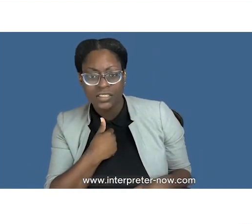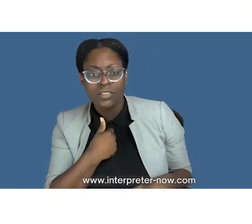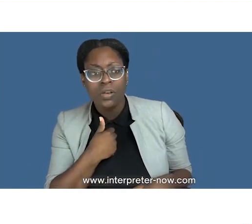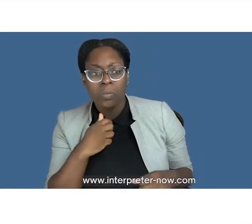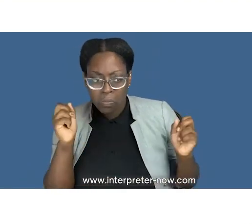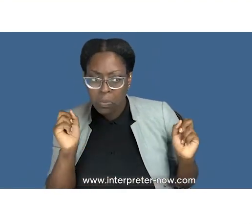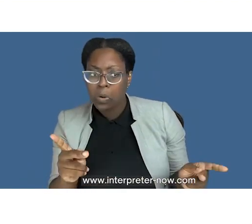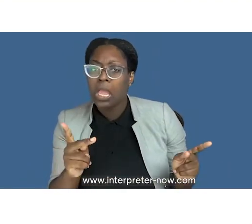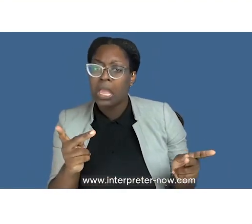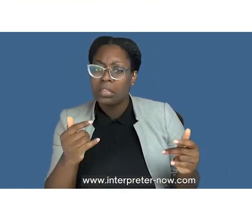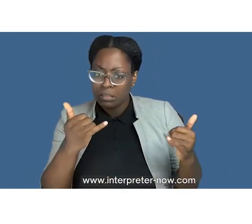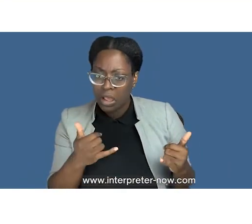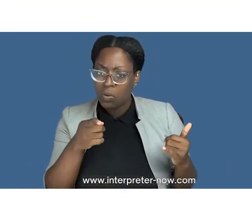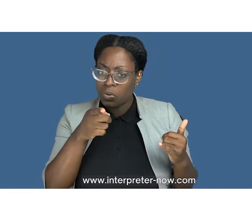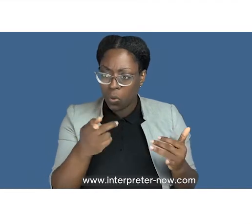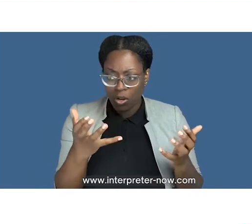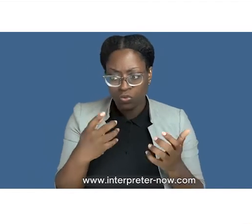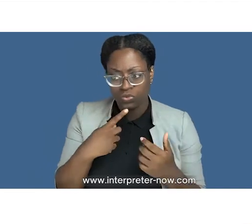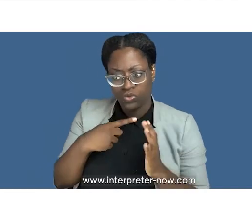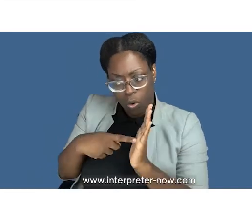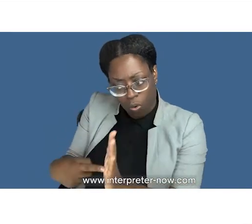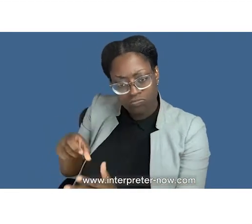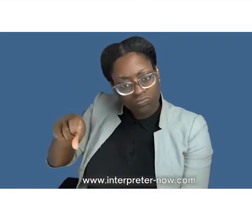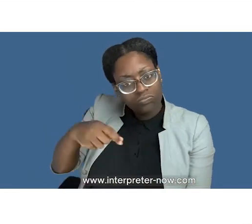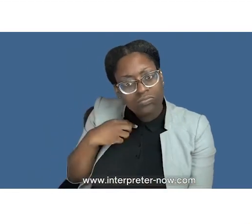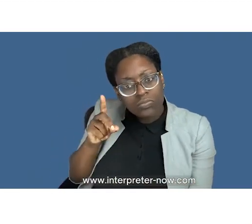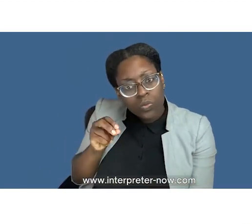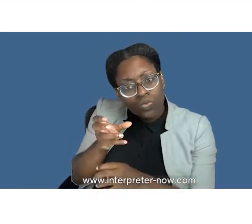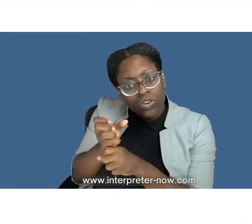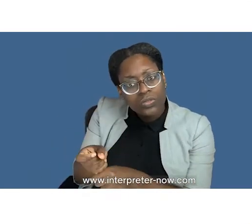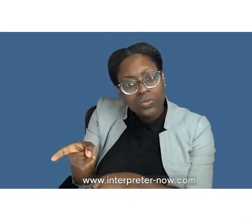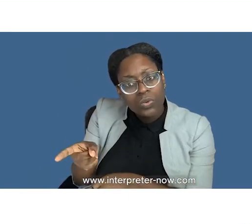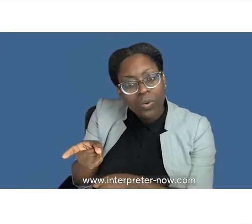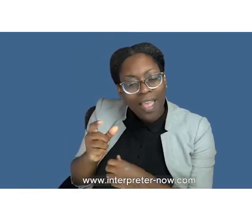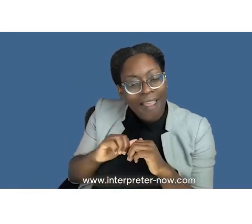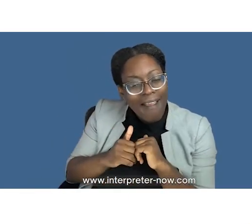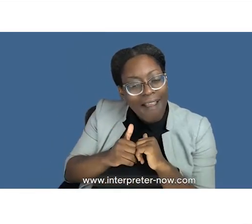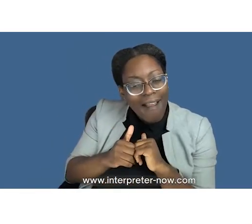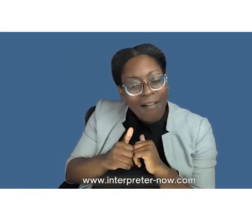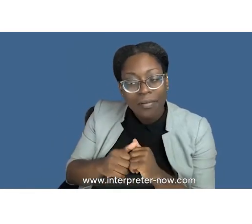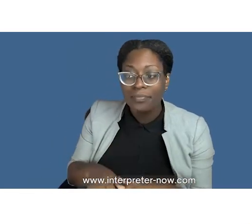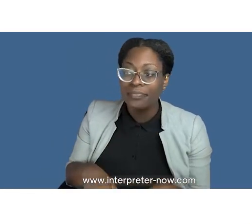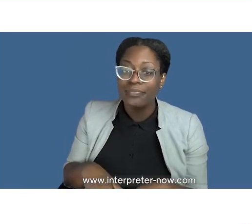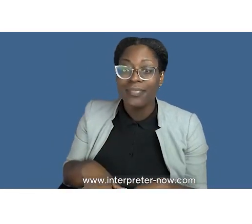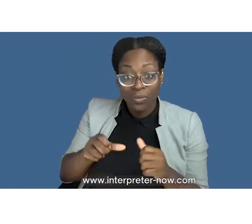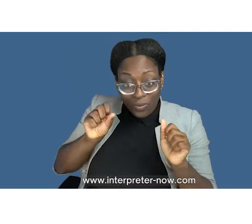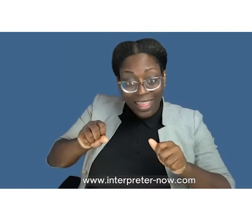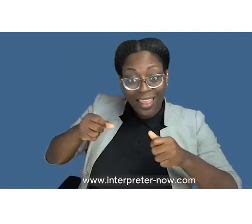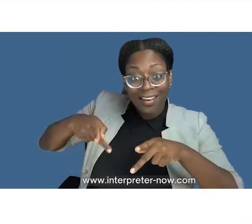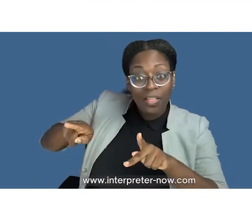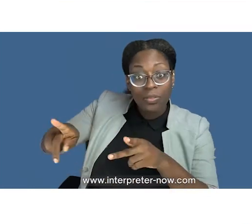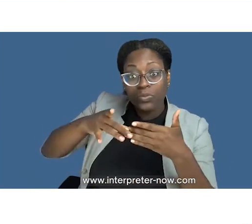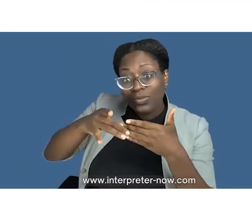Whether that is trusting them to lead a meeting for the first time, trusting them to lead a project